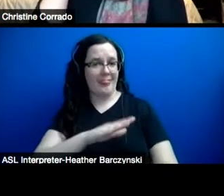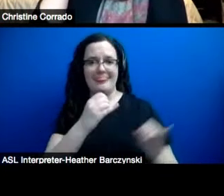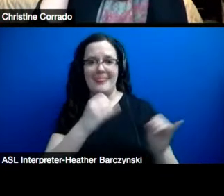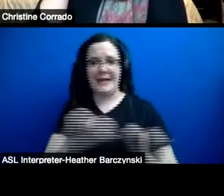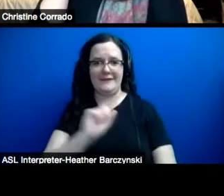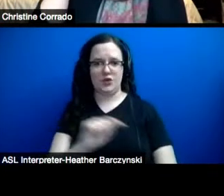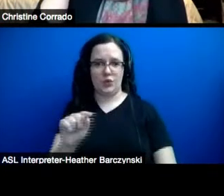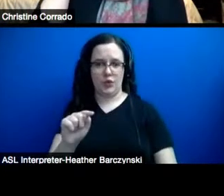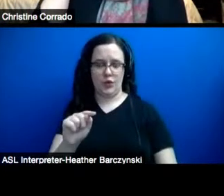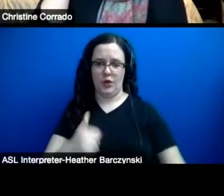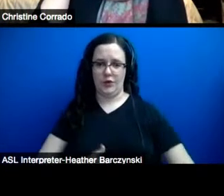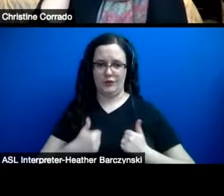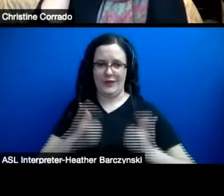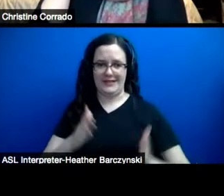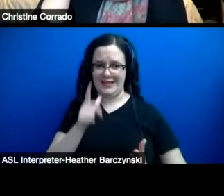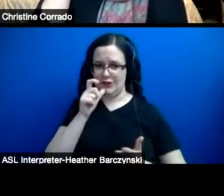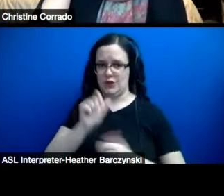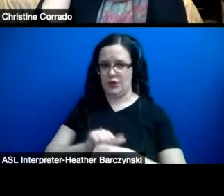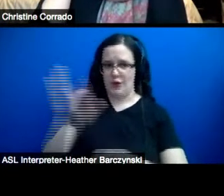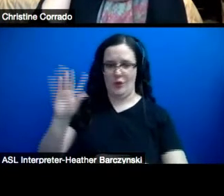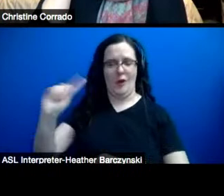But